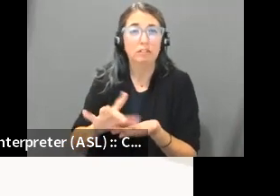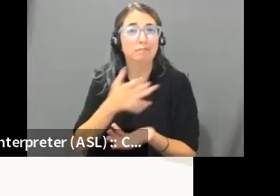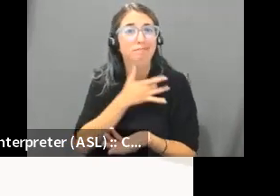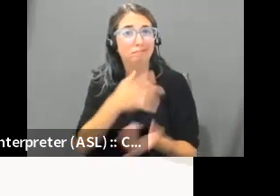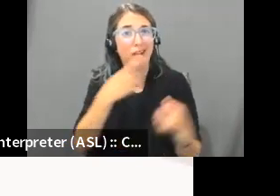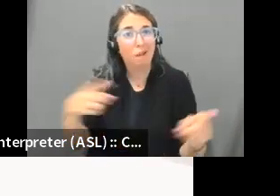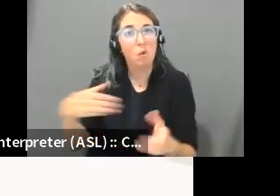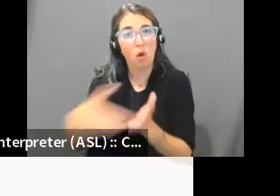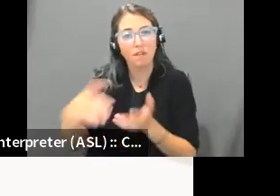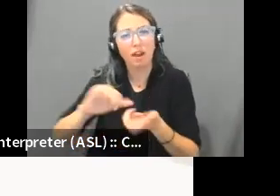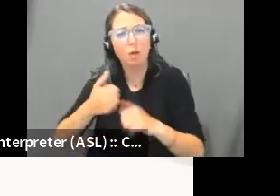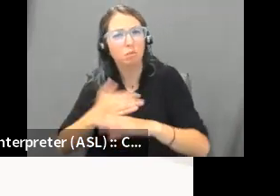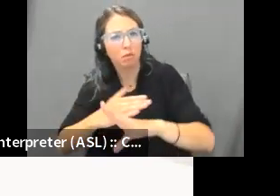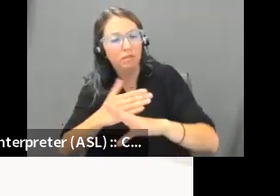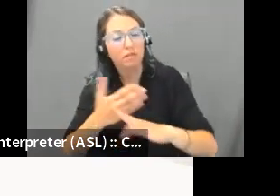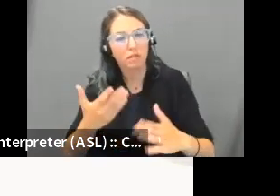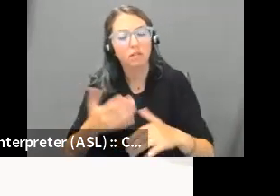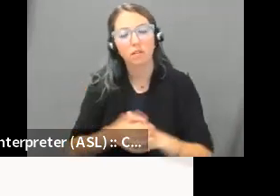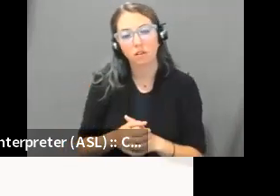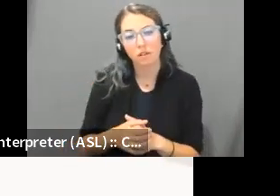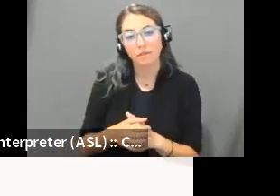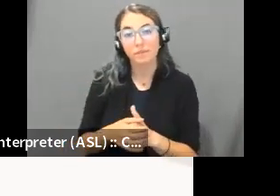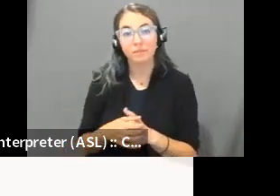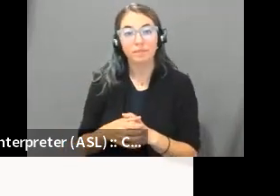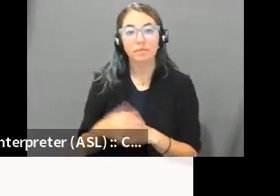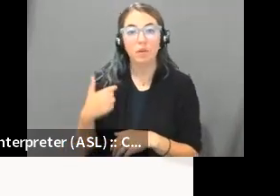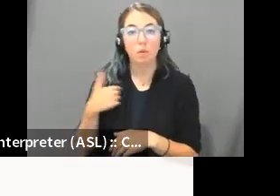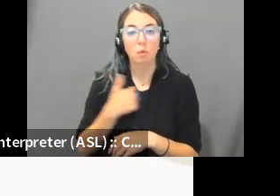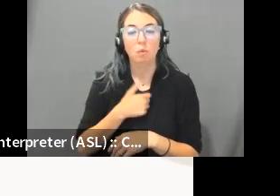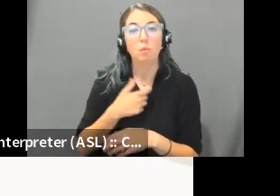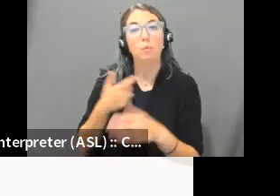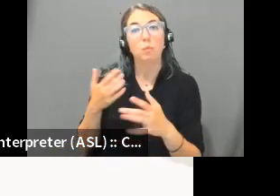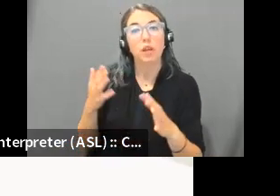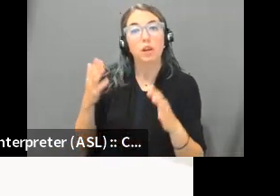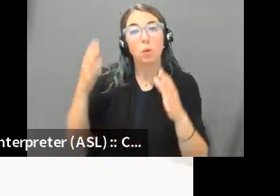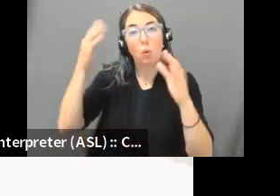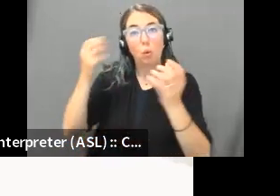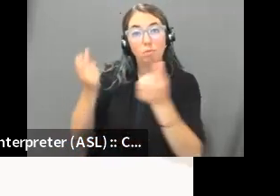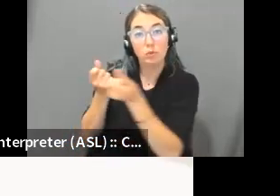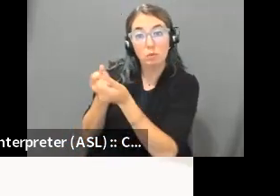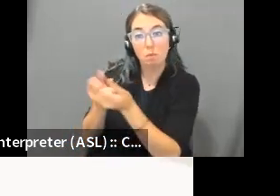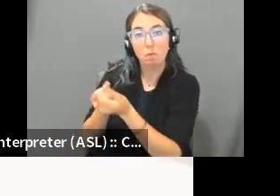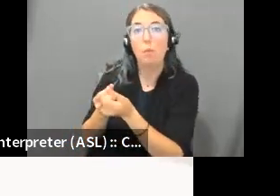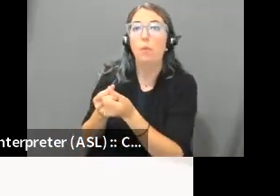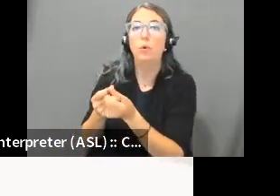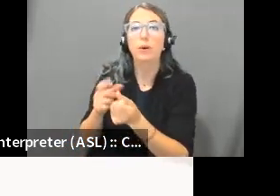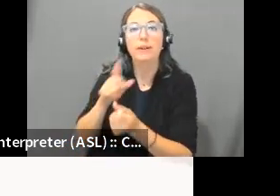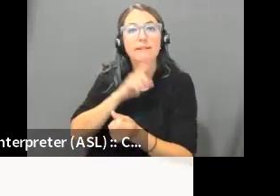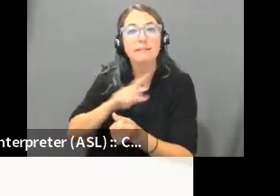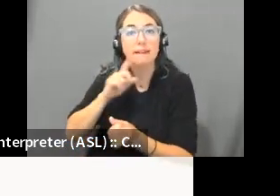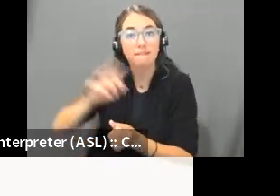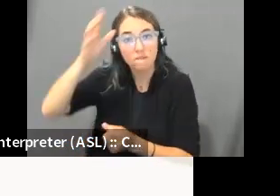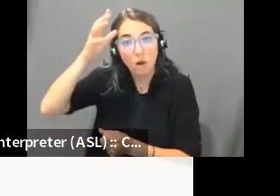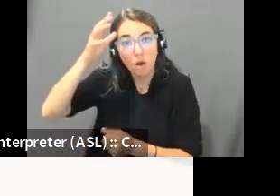themes. And some groups that we hope to support and highlight were the experiences of single fathers, of